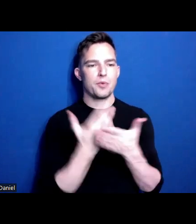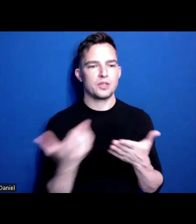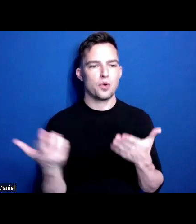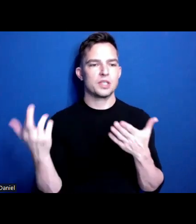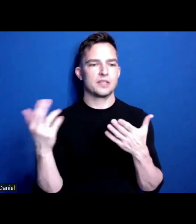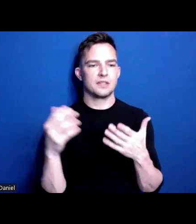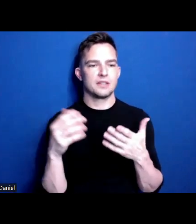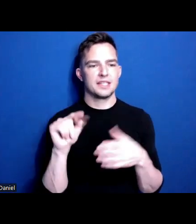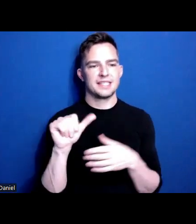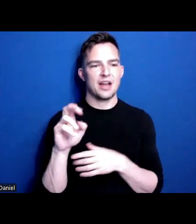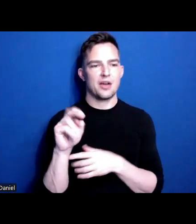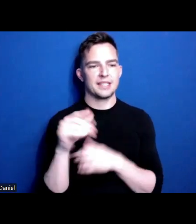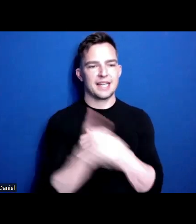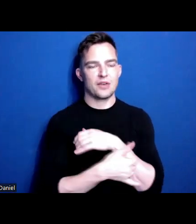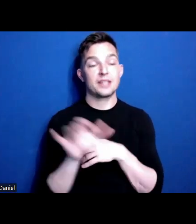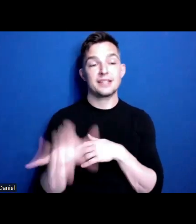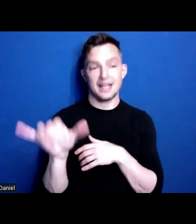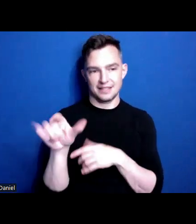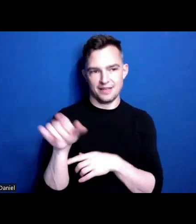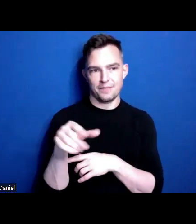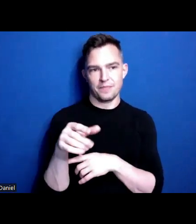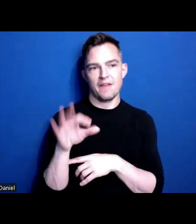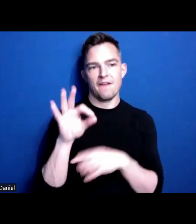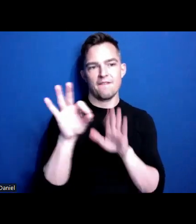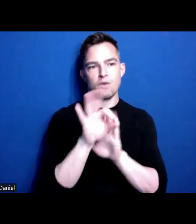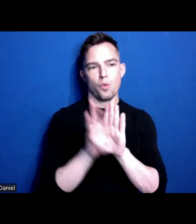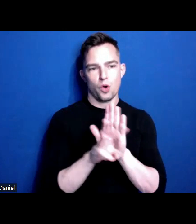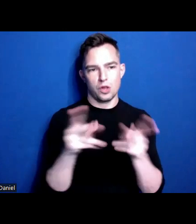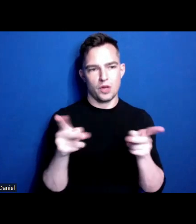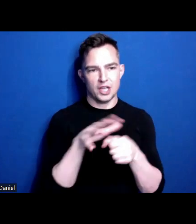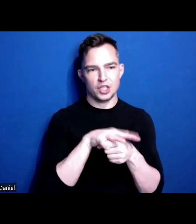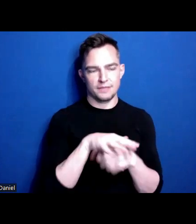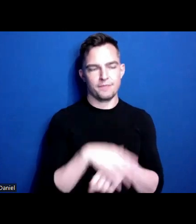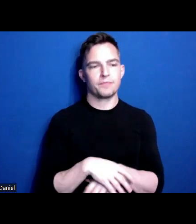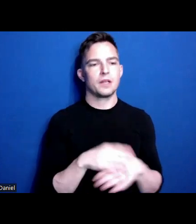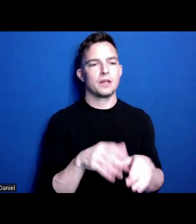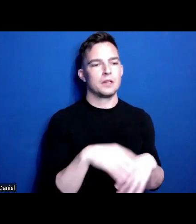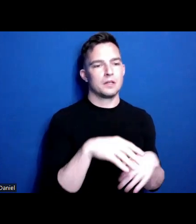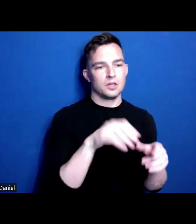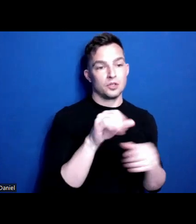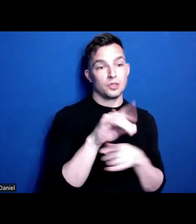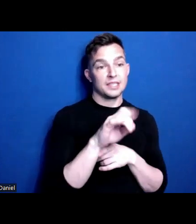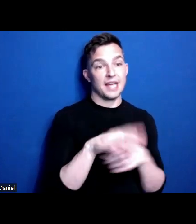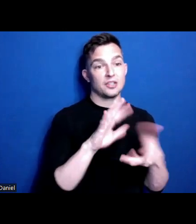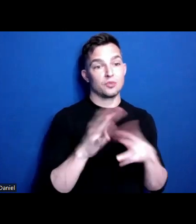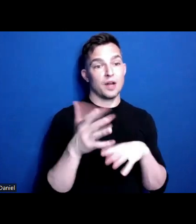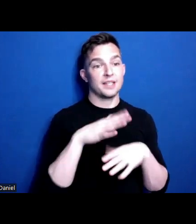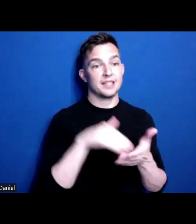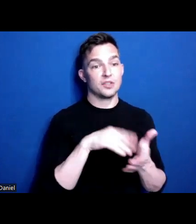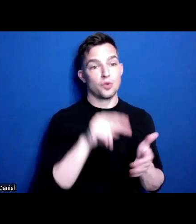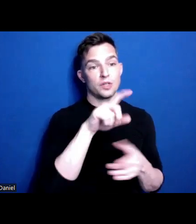of Tarrant County is our Fort Worth location. Suicide and Crisis Center of North Texas is